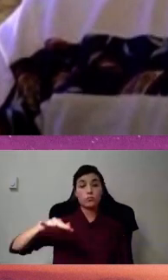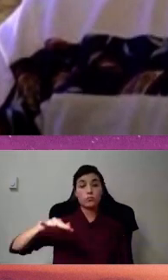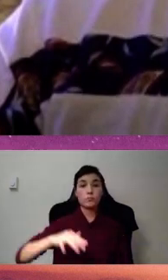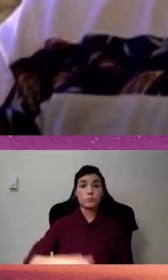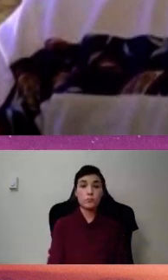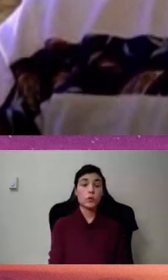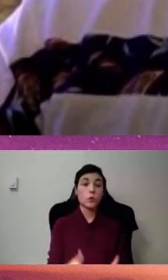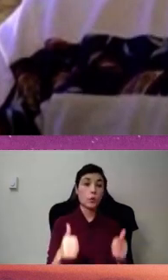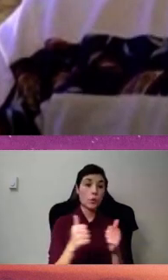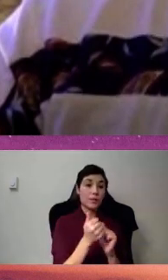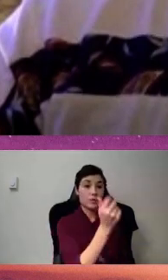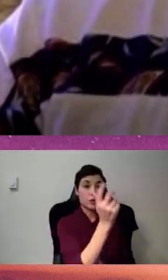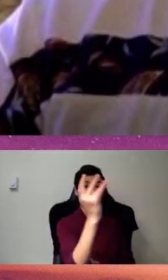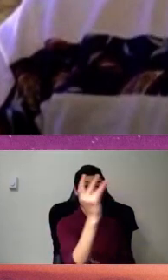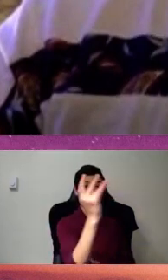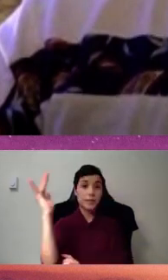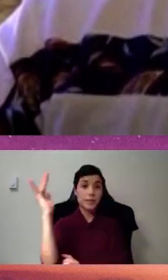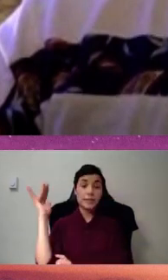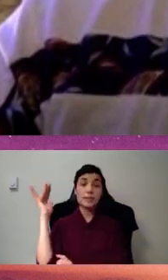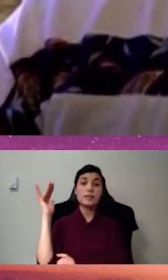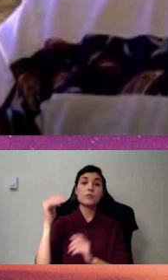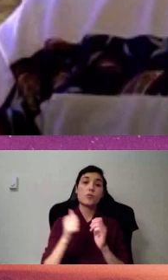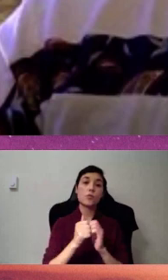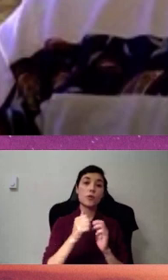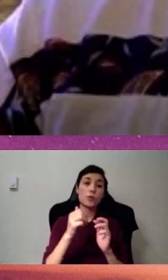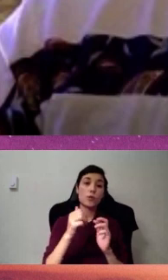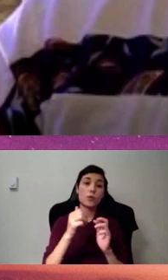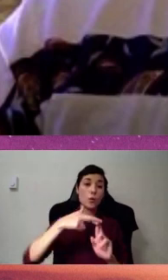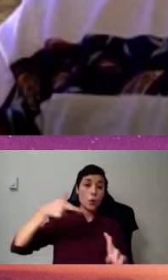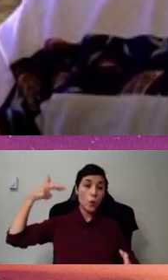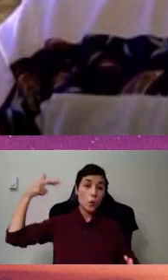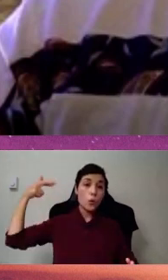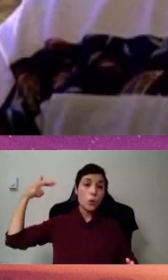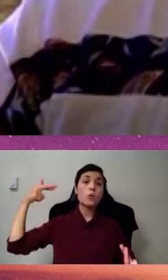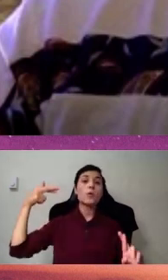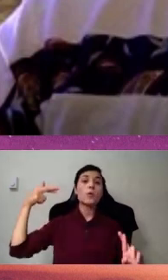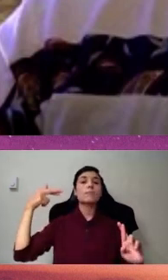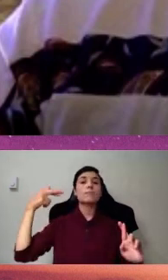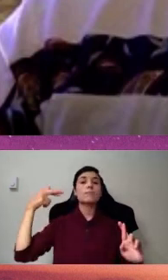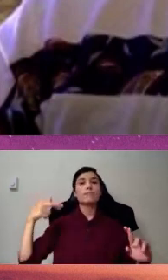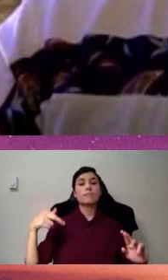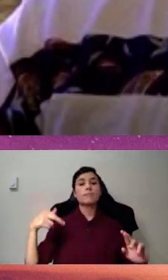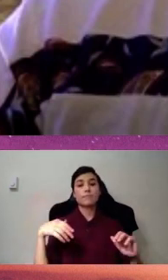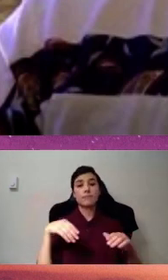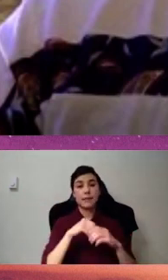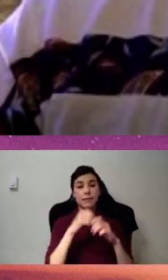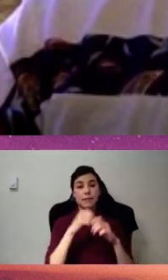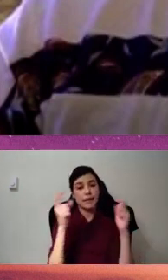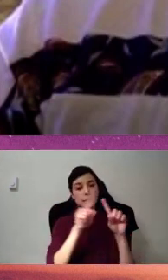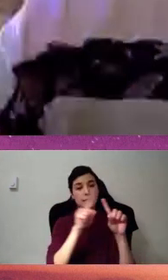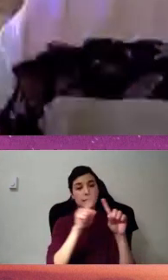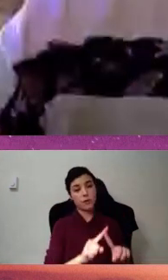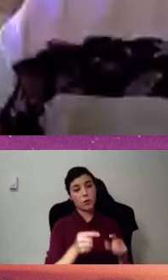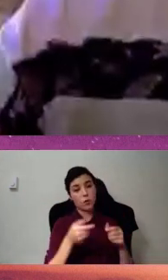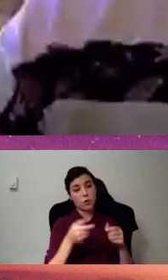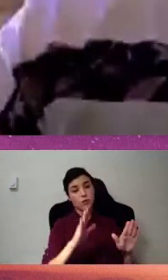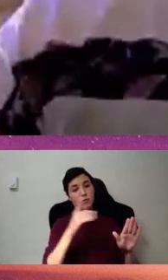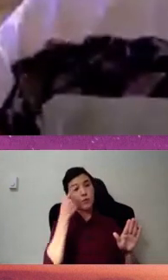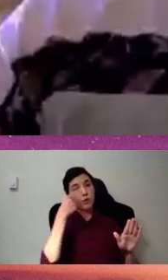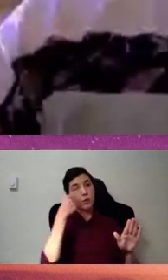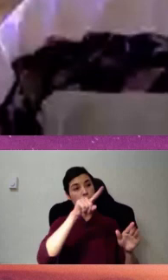all sorts of machinations, in order for them to be above, overlooking the ceremony as an